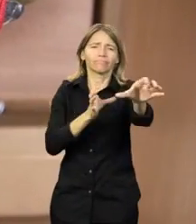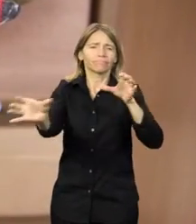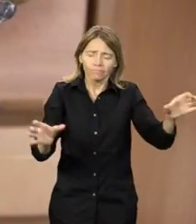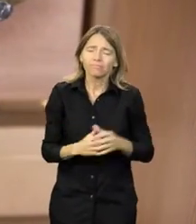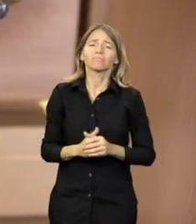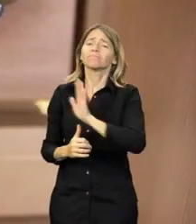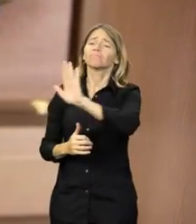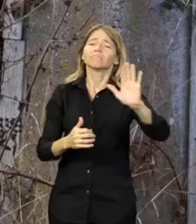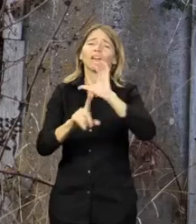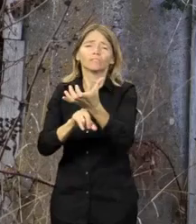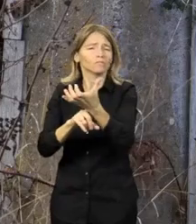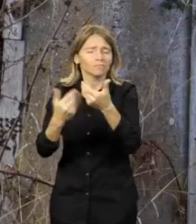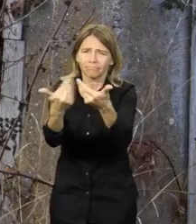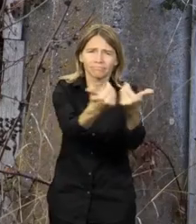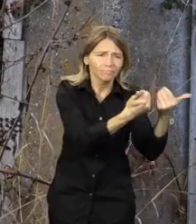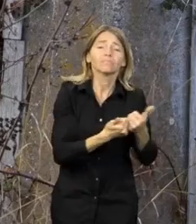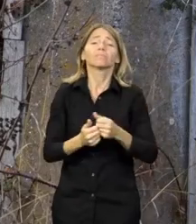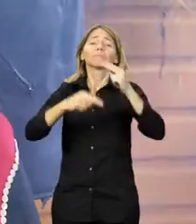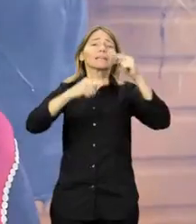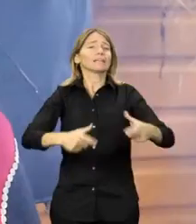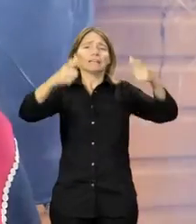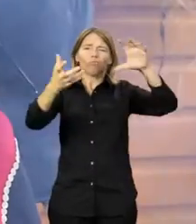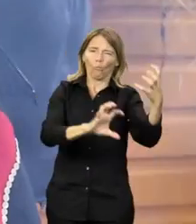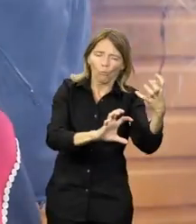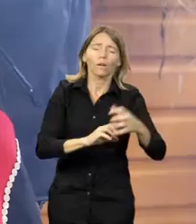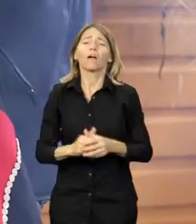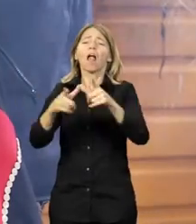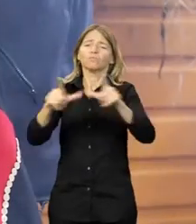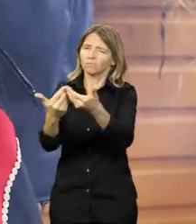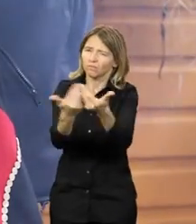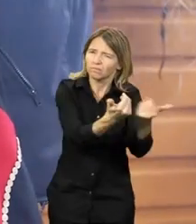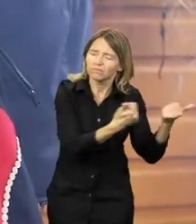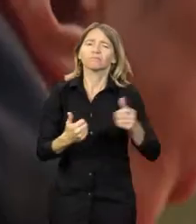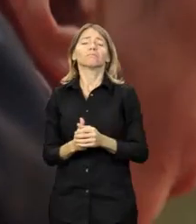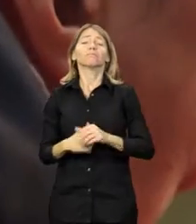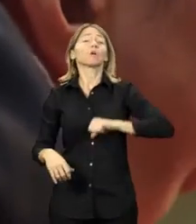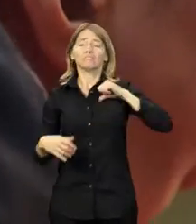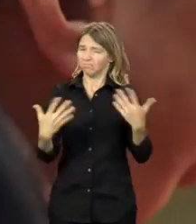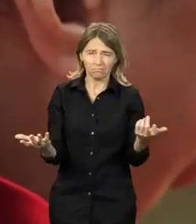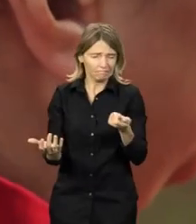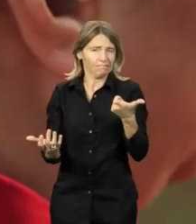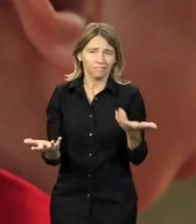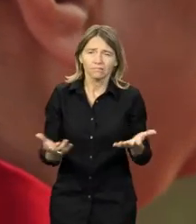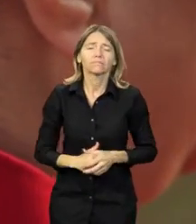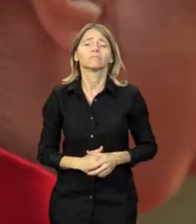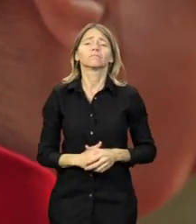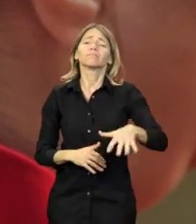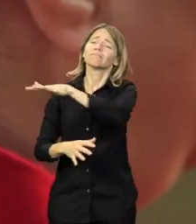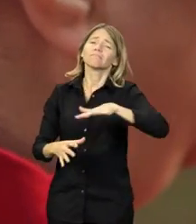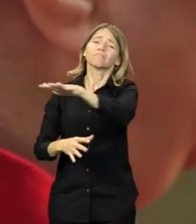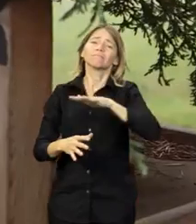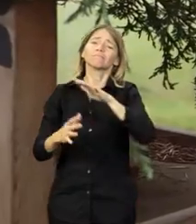fragmented cultures, crumbling buildings, segments of language, and grains of diminished pride are often